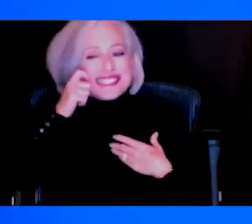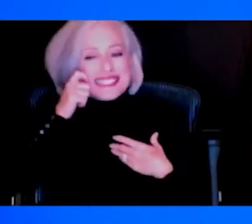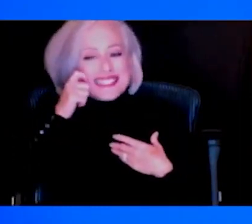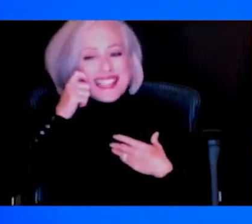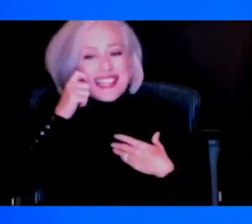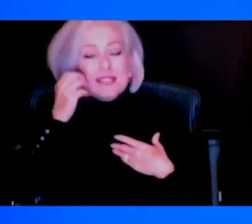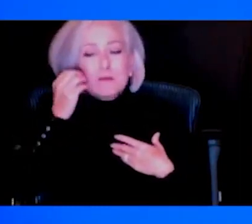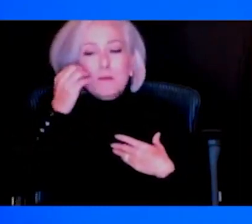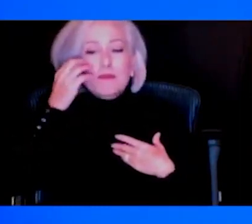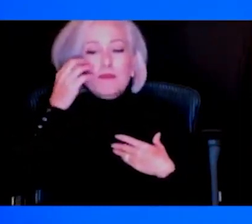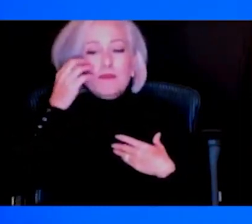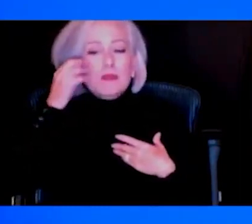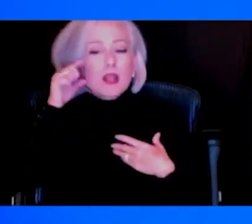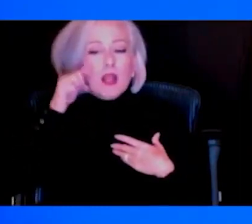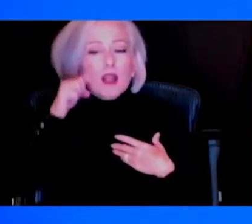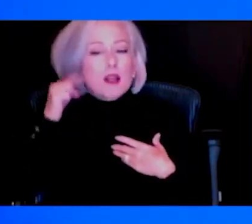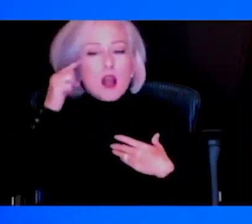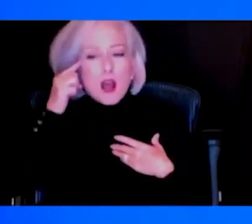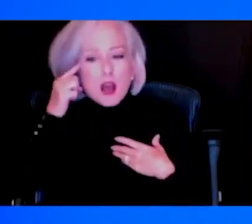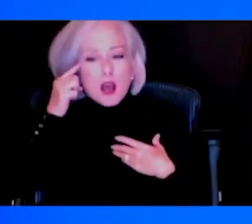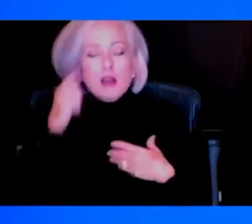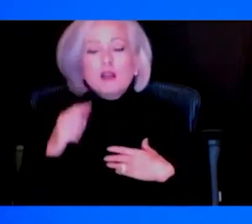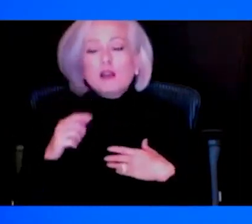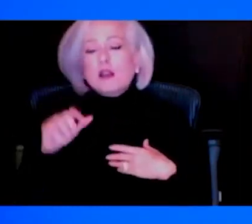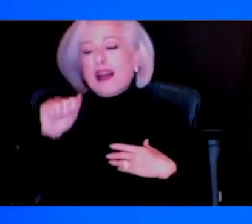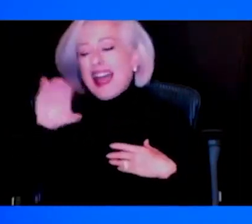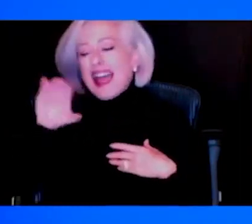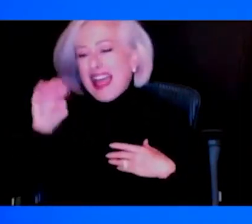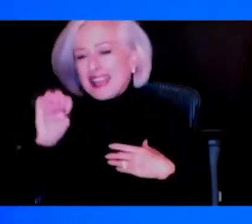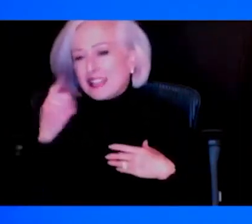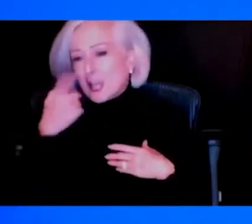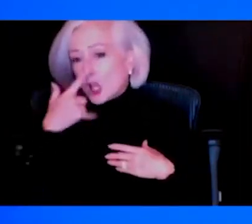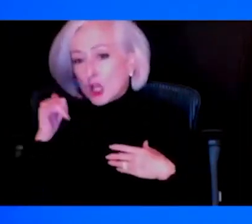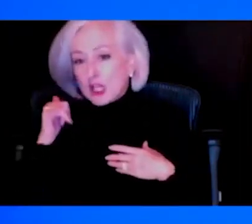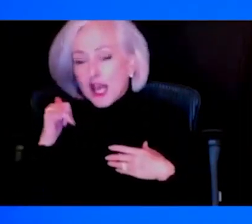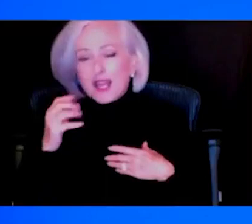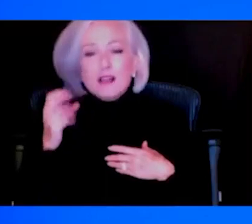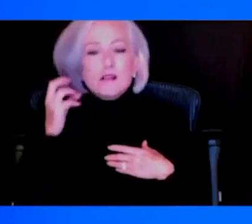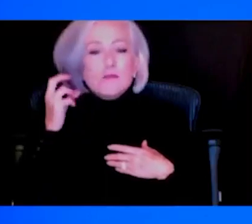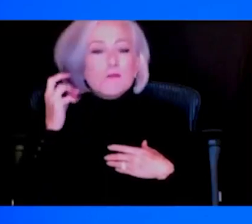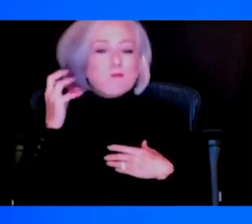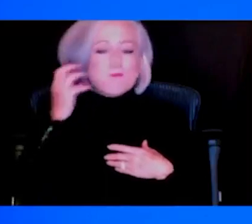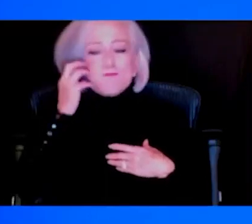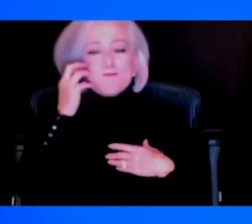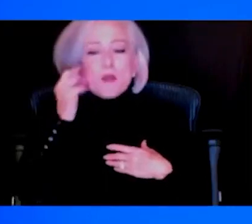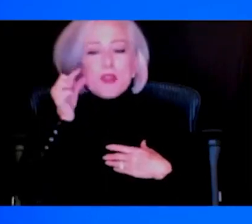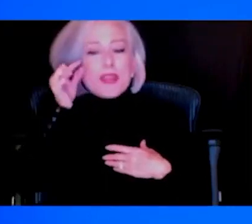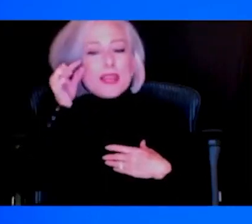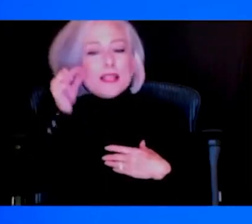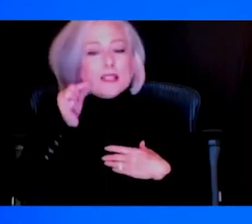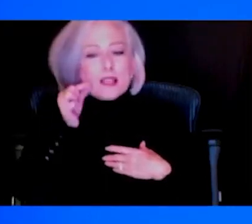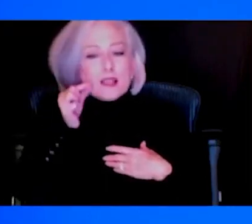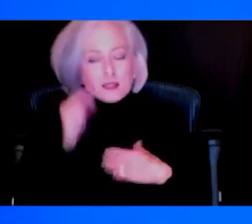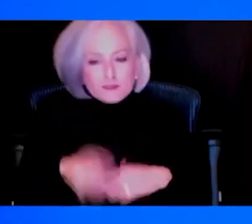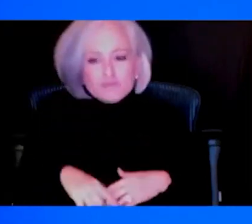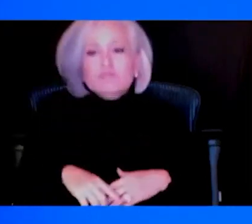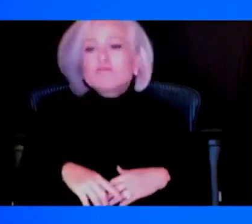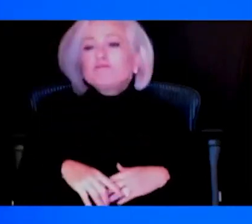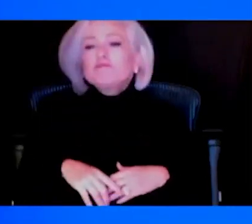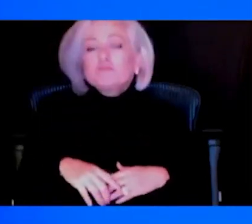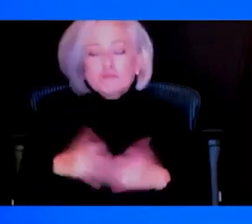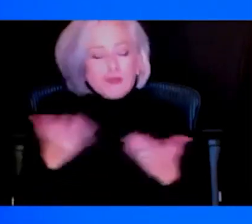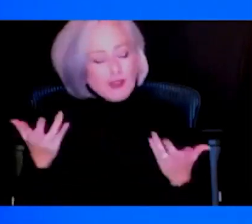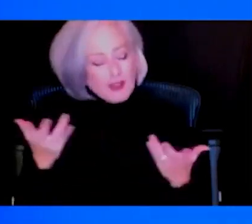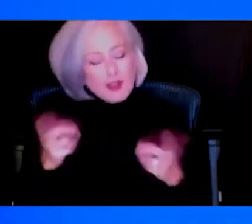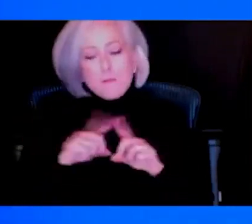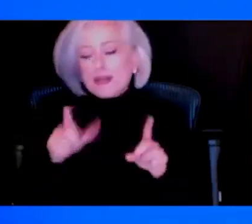lesions. You could have changes in your skin where it gets thickened, and you could also have eye findings. But there is, not a